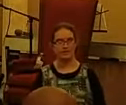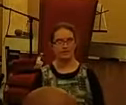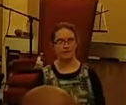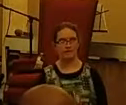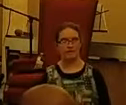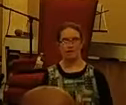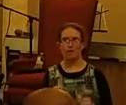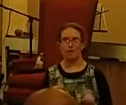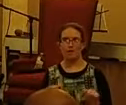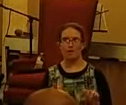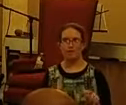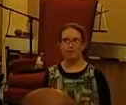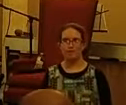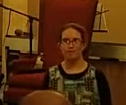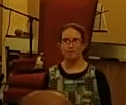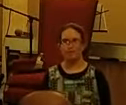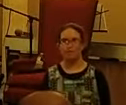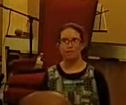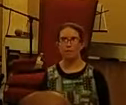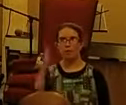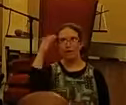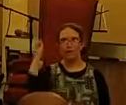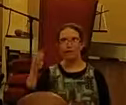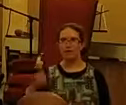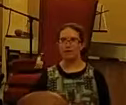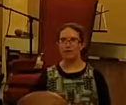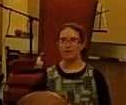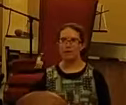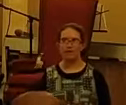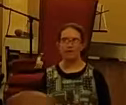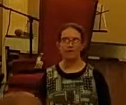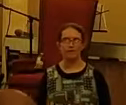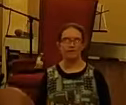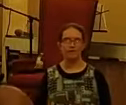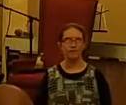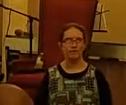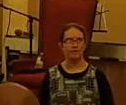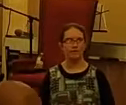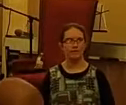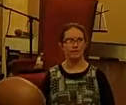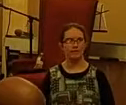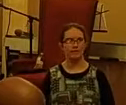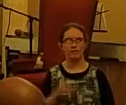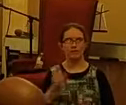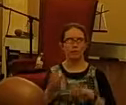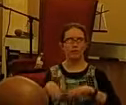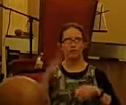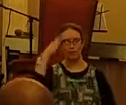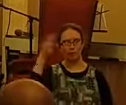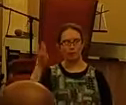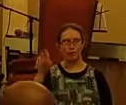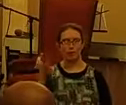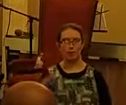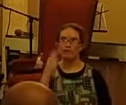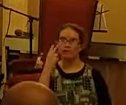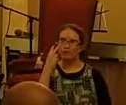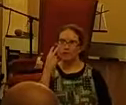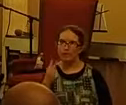Now, either one reason or the other, either you don't know what to look